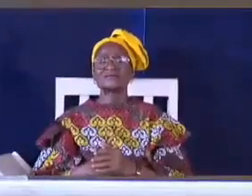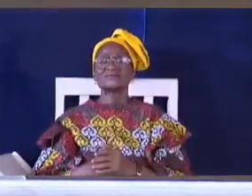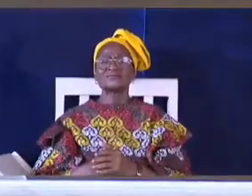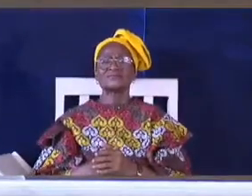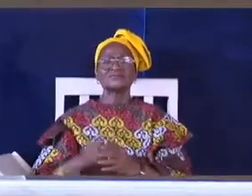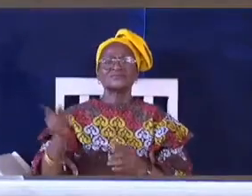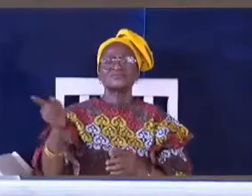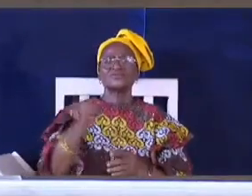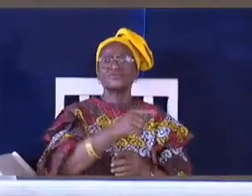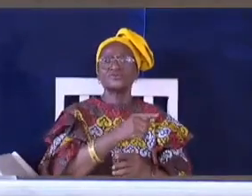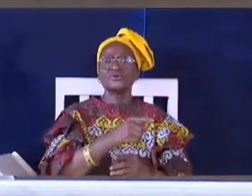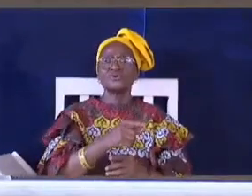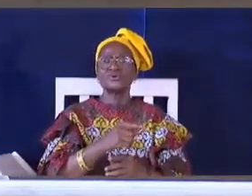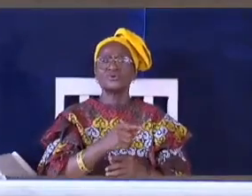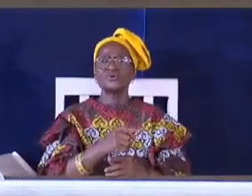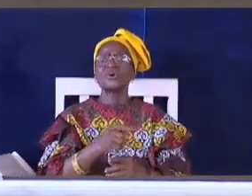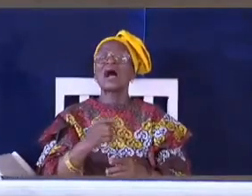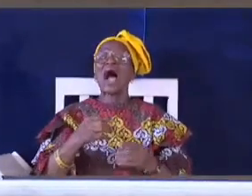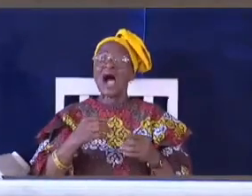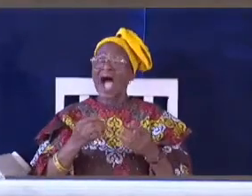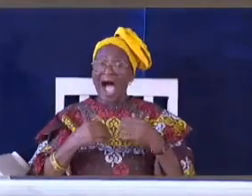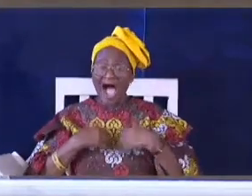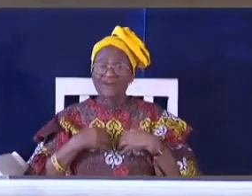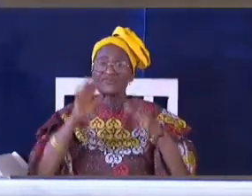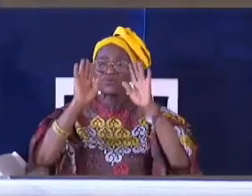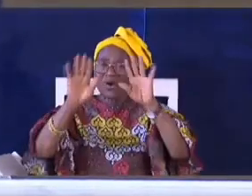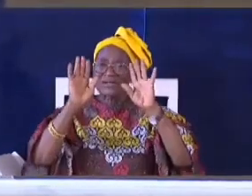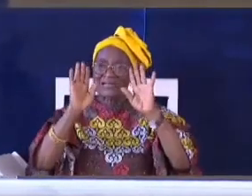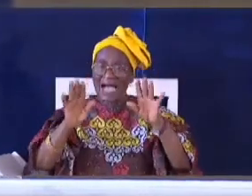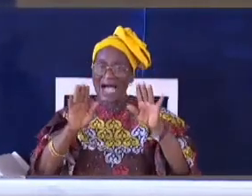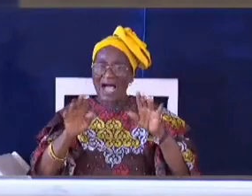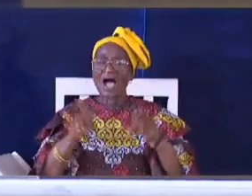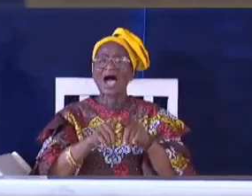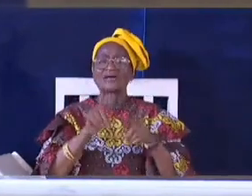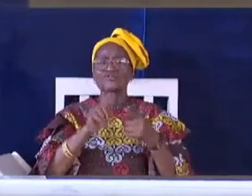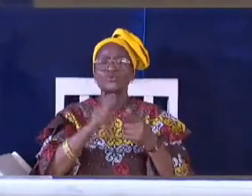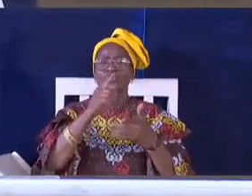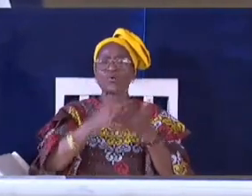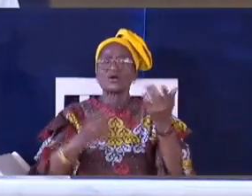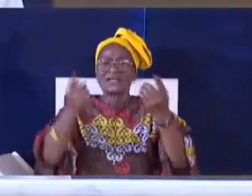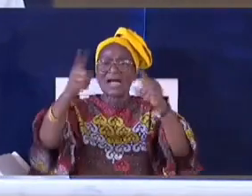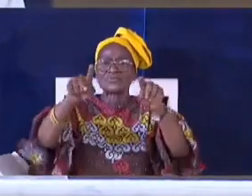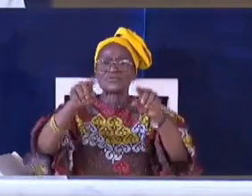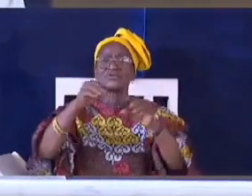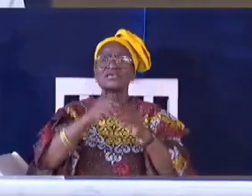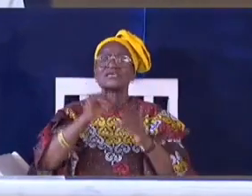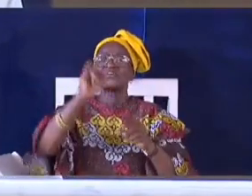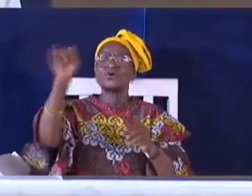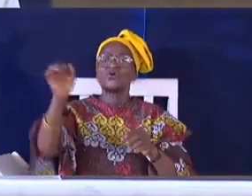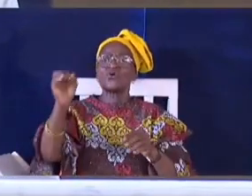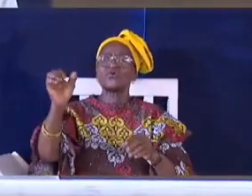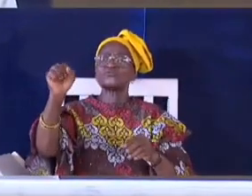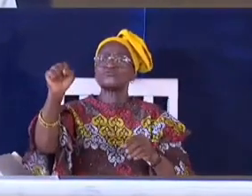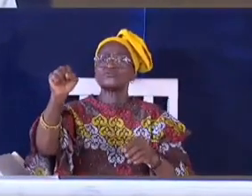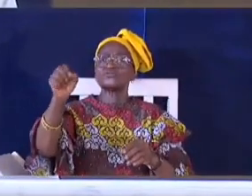You probably had wondered as to what happened in Joshua chapter